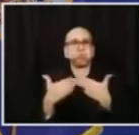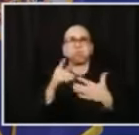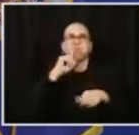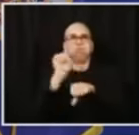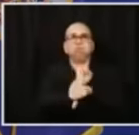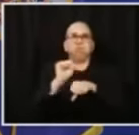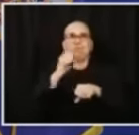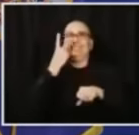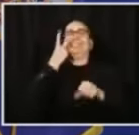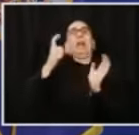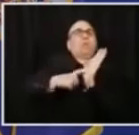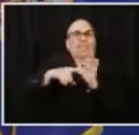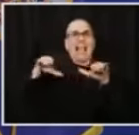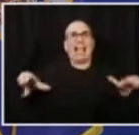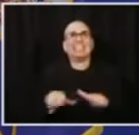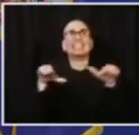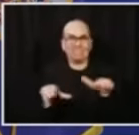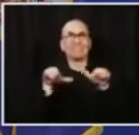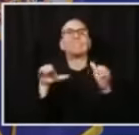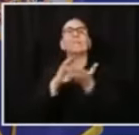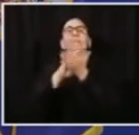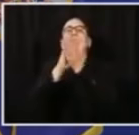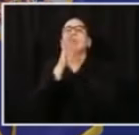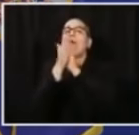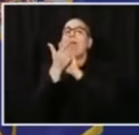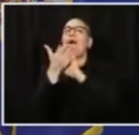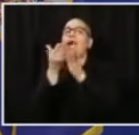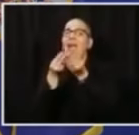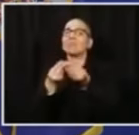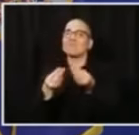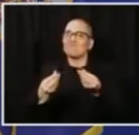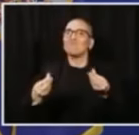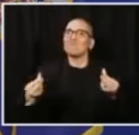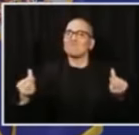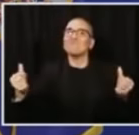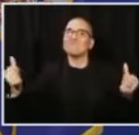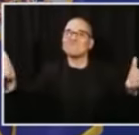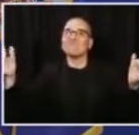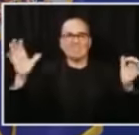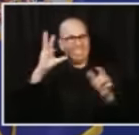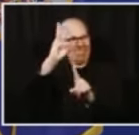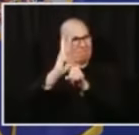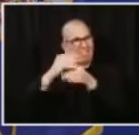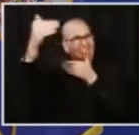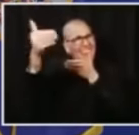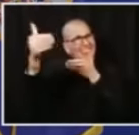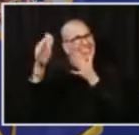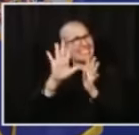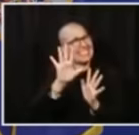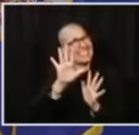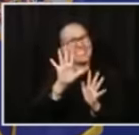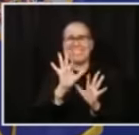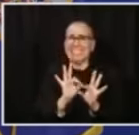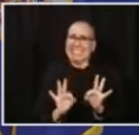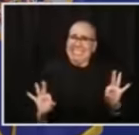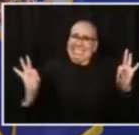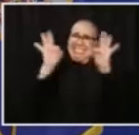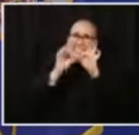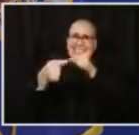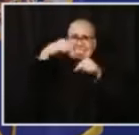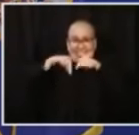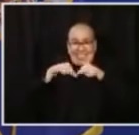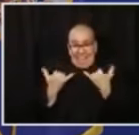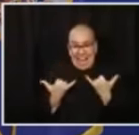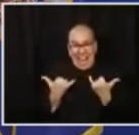becomes part of the routine way we do vaccinations in Minnesota, it's so important that we keep up those really important public